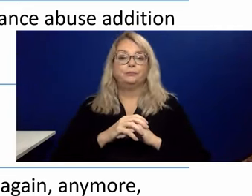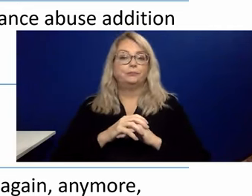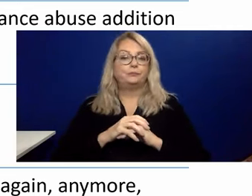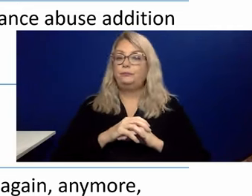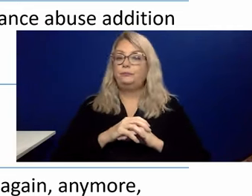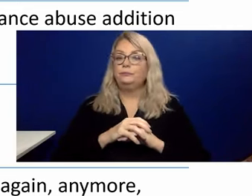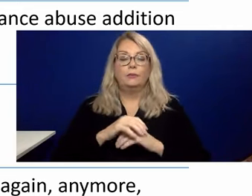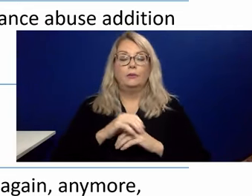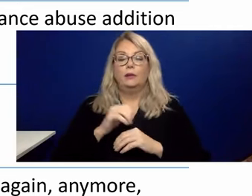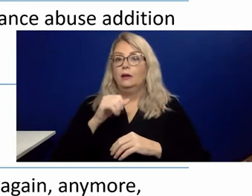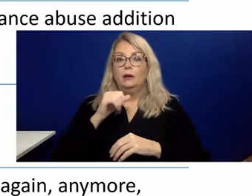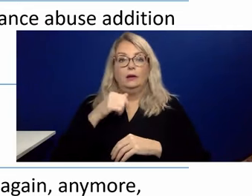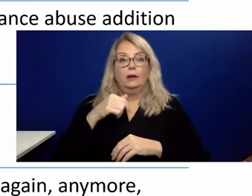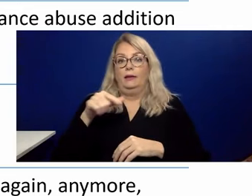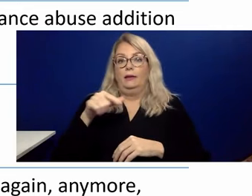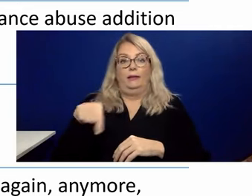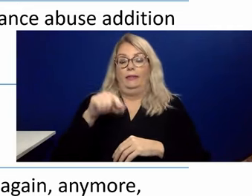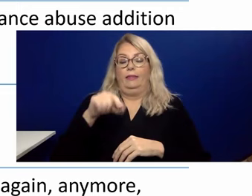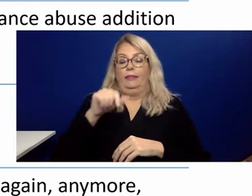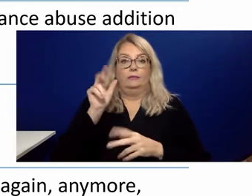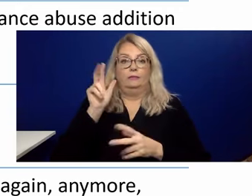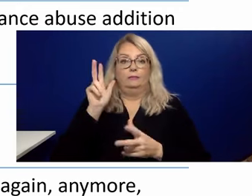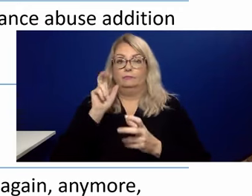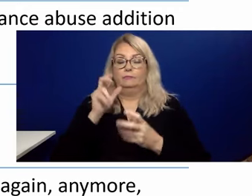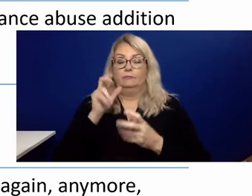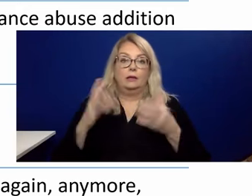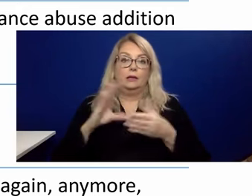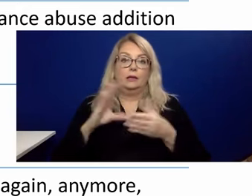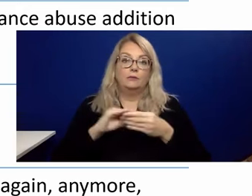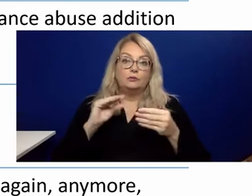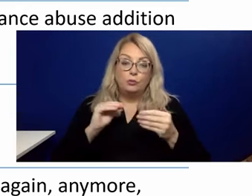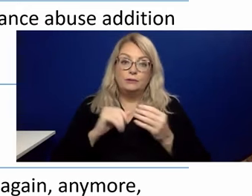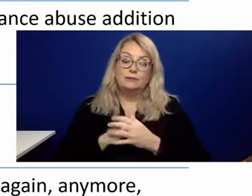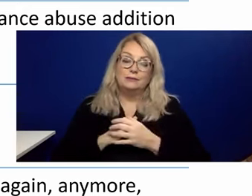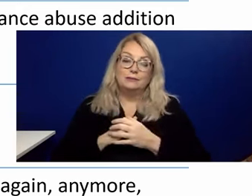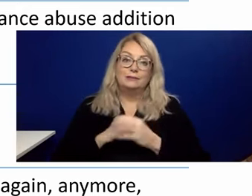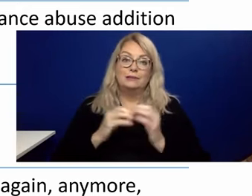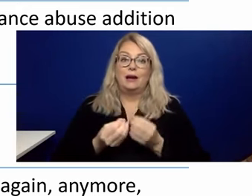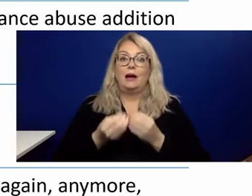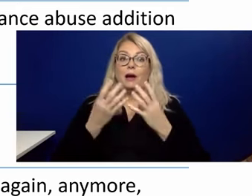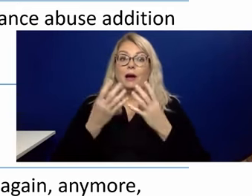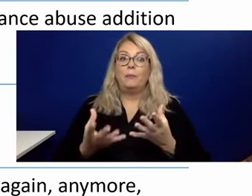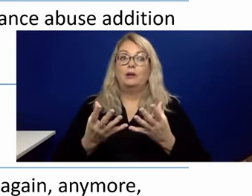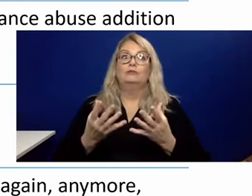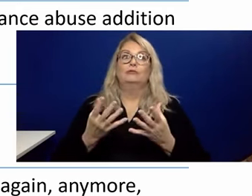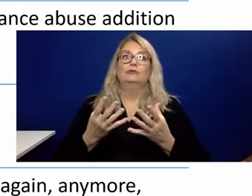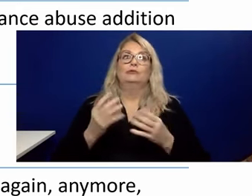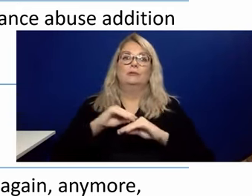of the stories like we're hearing right now about how much of an impact you can make on these patients'